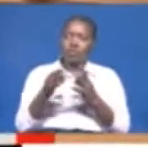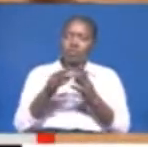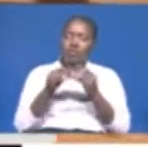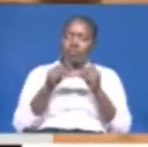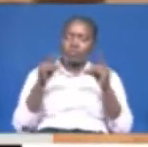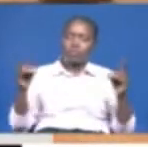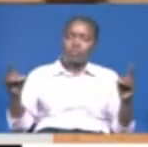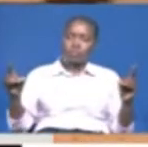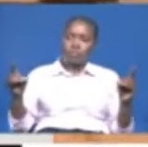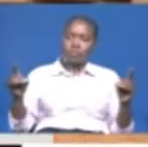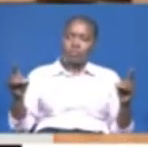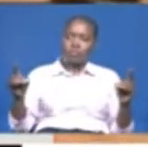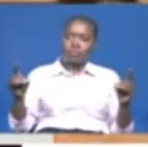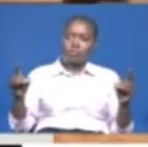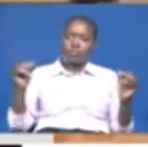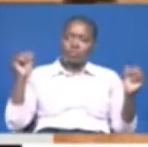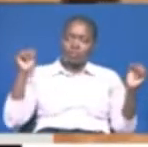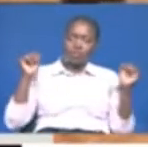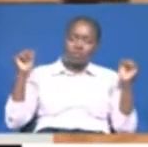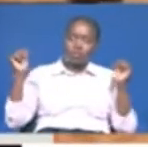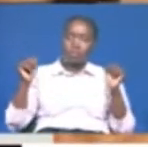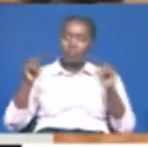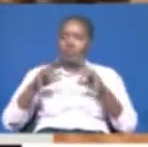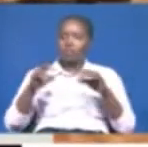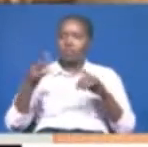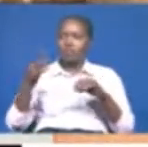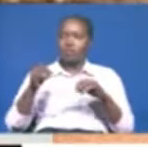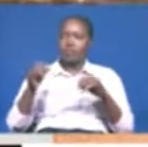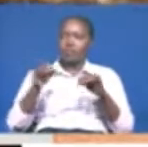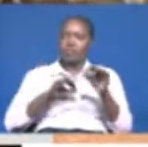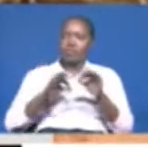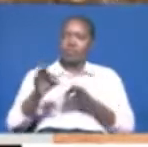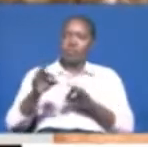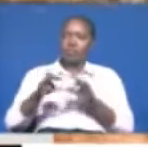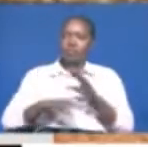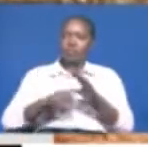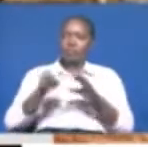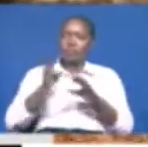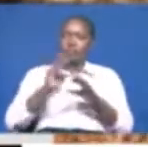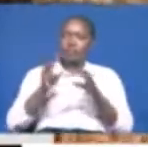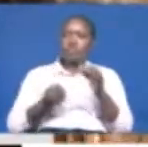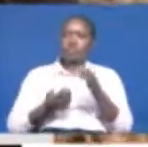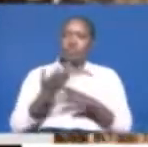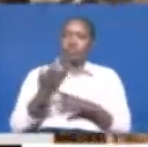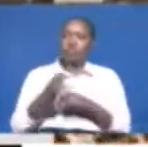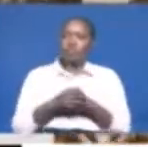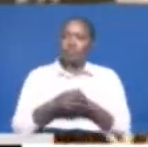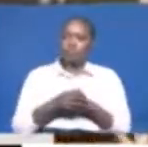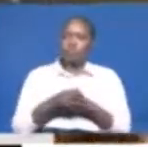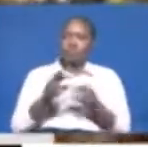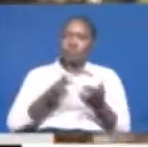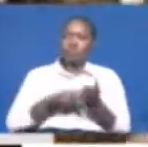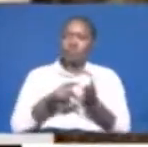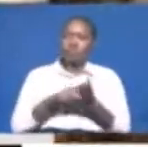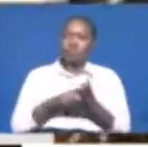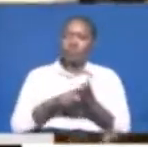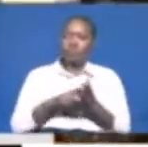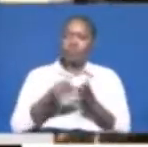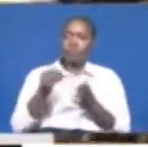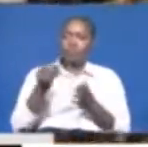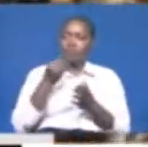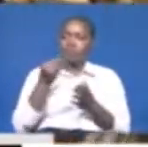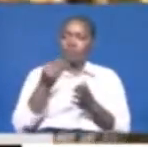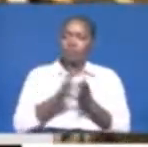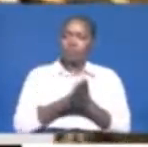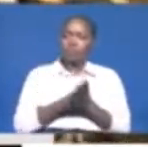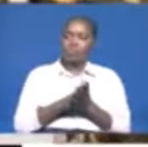distances, herders often trekking up to 30 kilometers to find a water source. This means that food and water prices are soaring to